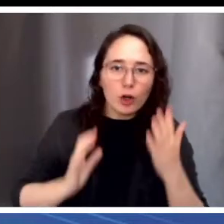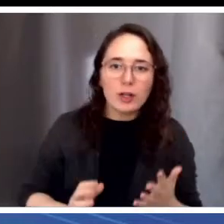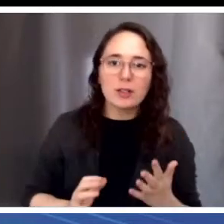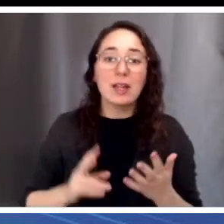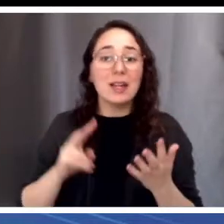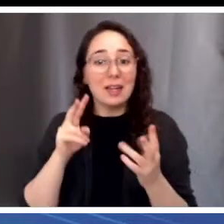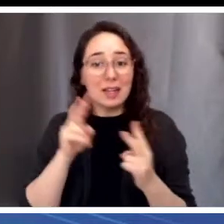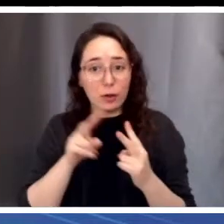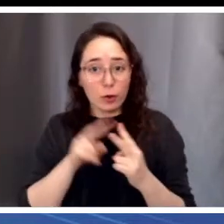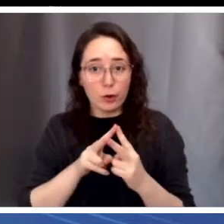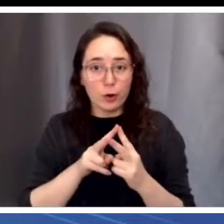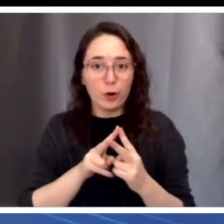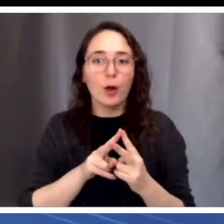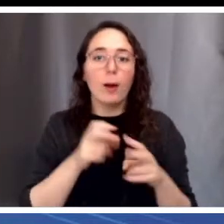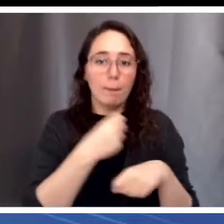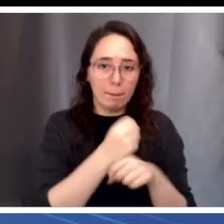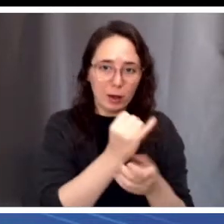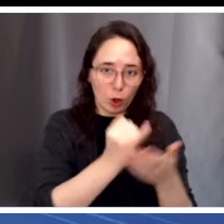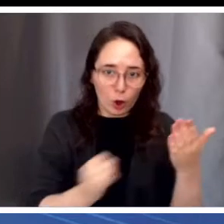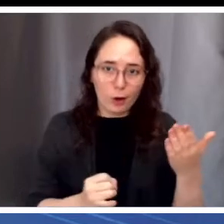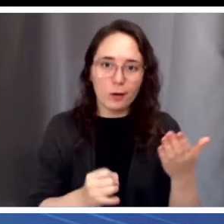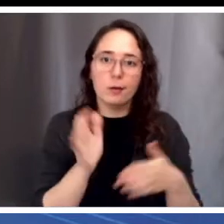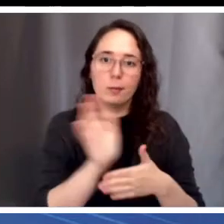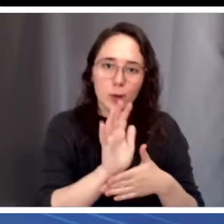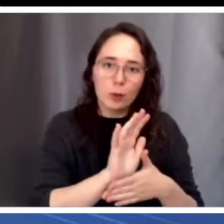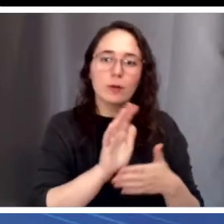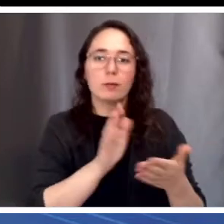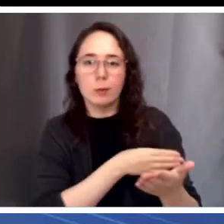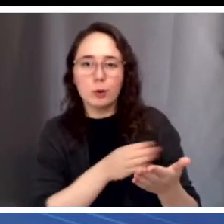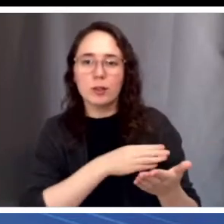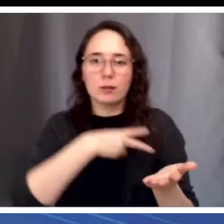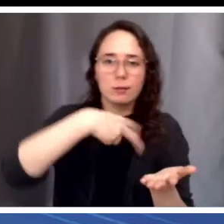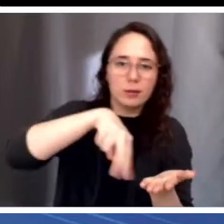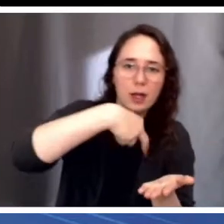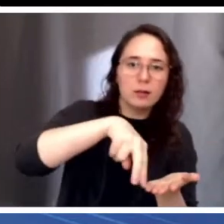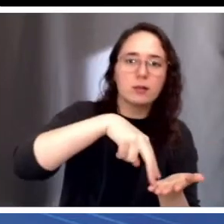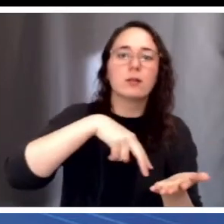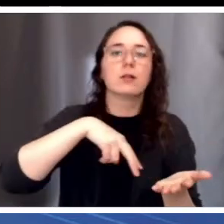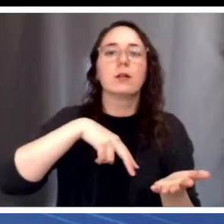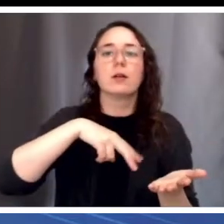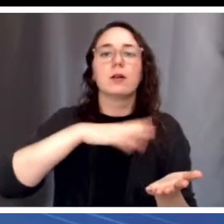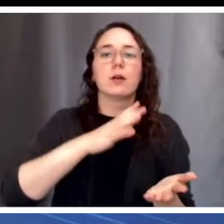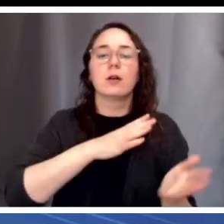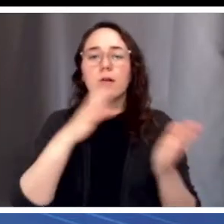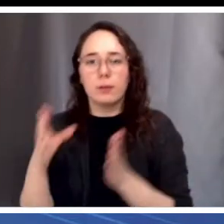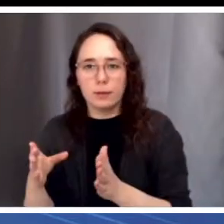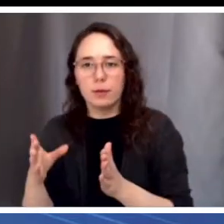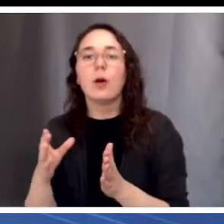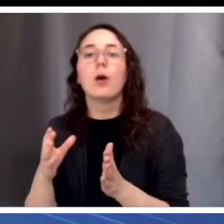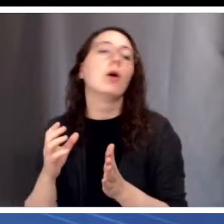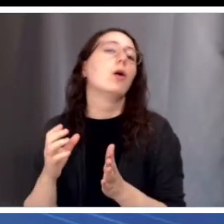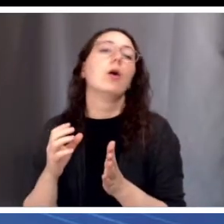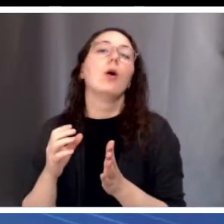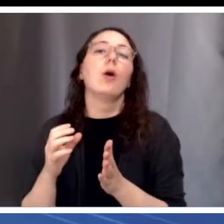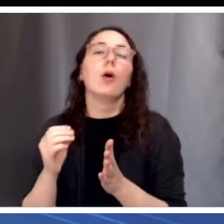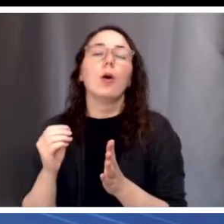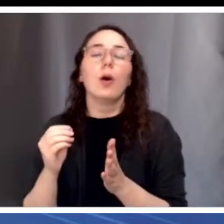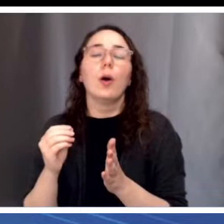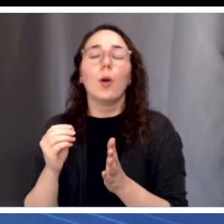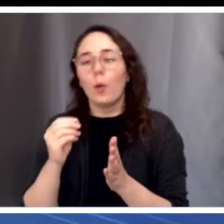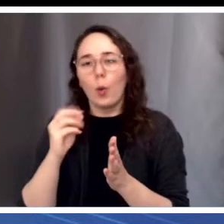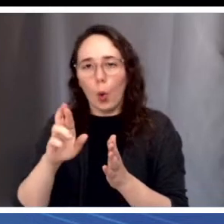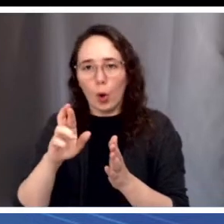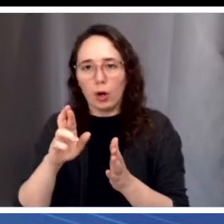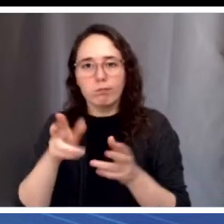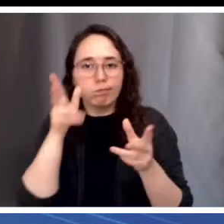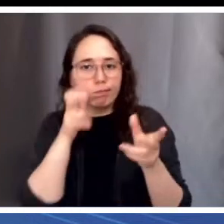in an audience or both on my dime. So I was a philanthropist for a number of years doing this work. And then at one point in time,